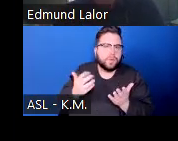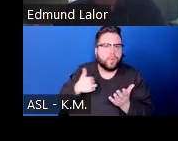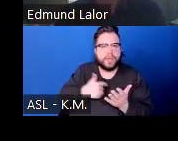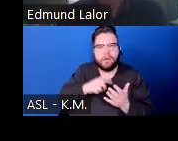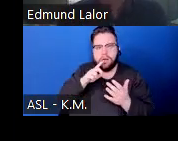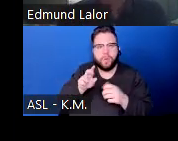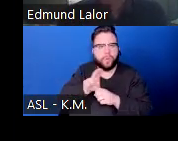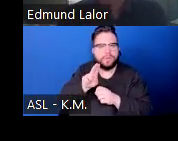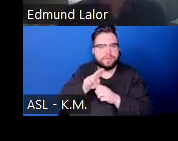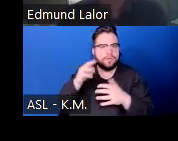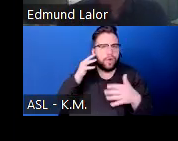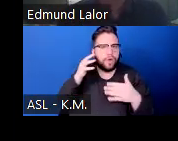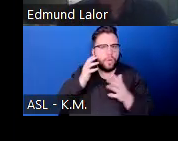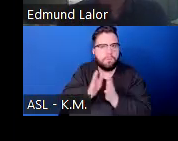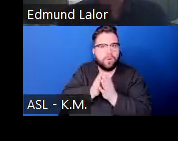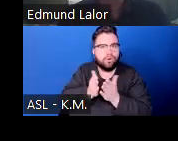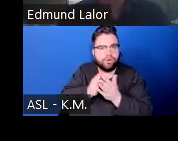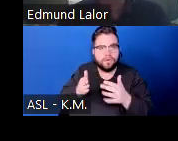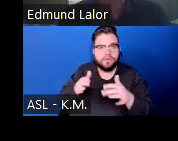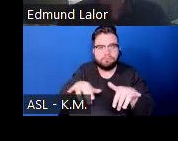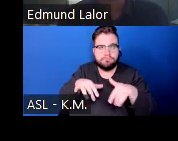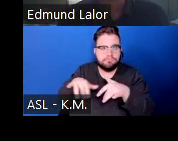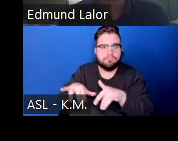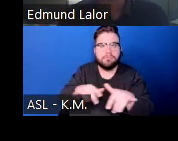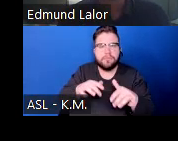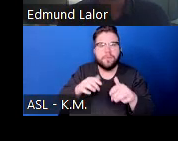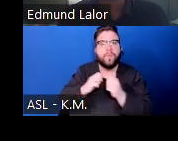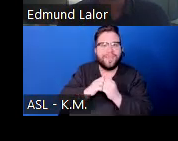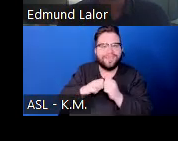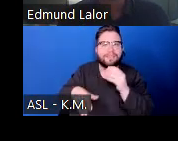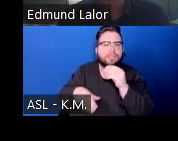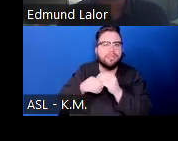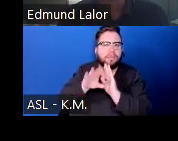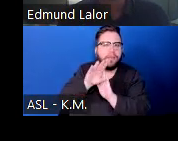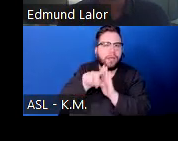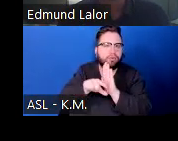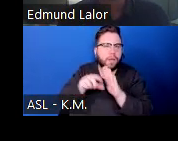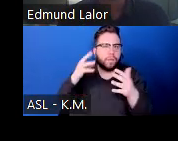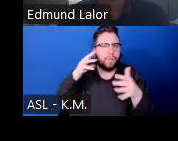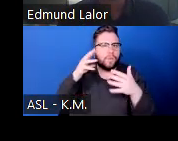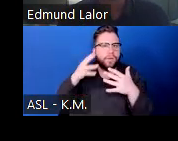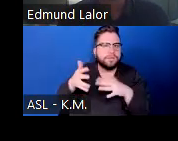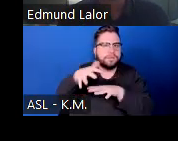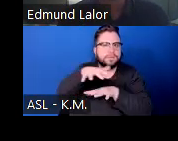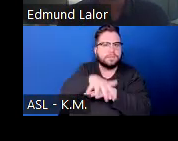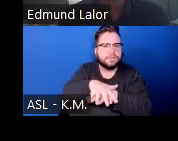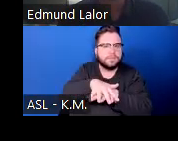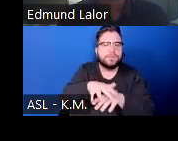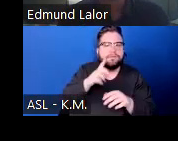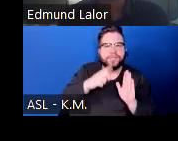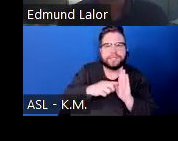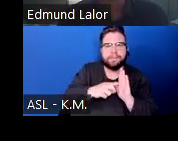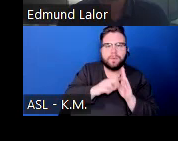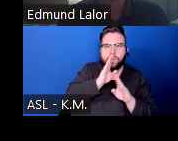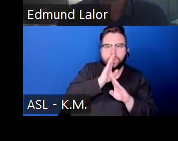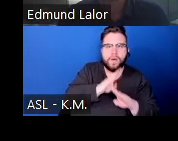in different levels of background noise. So for example, here's just a short excerpt from an audiobook that is played in quiet.